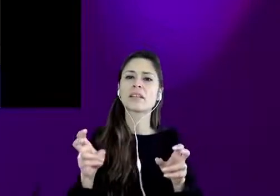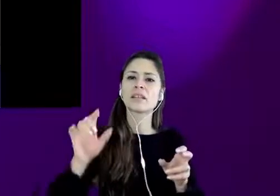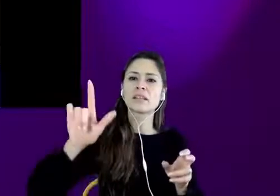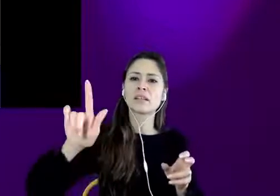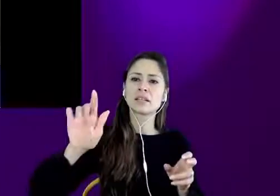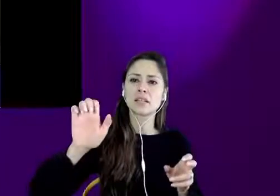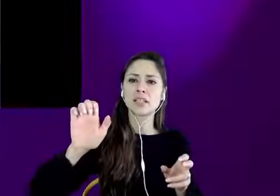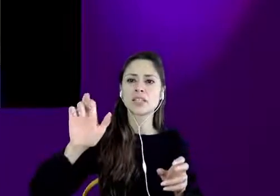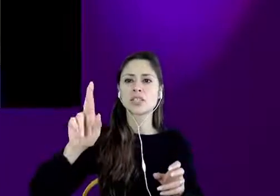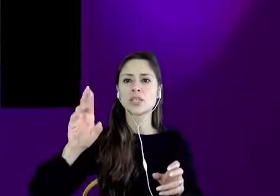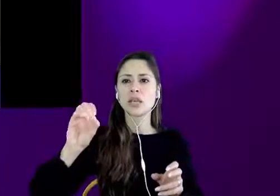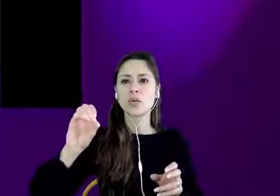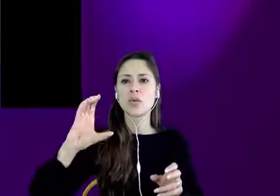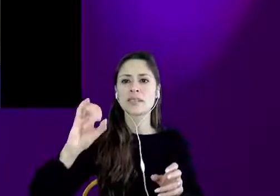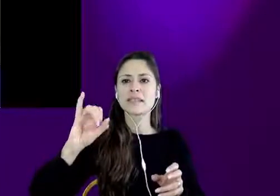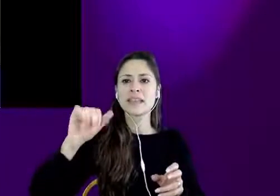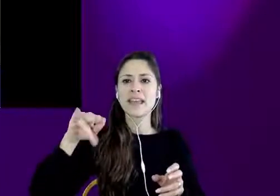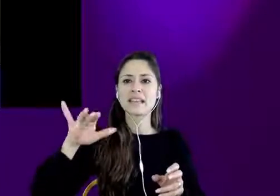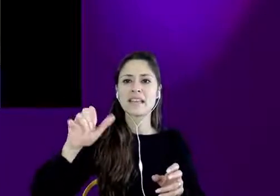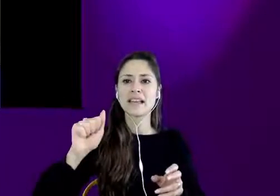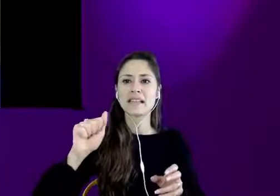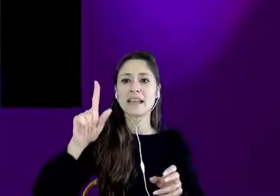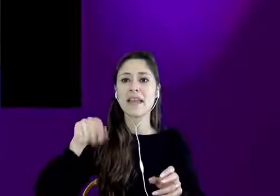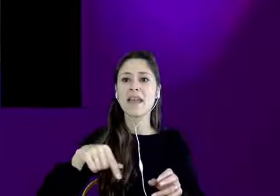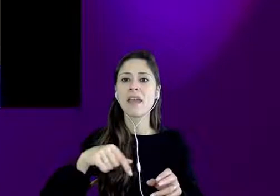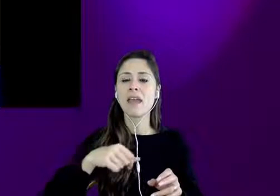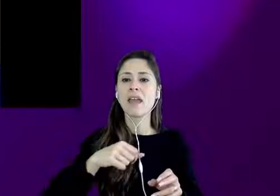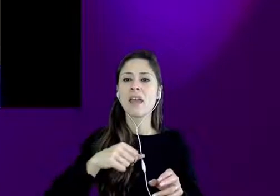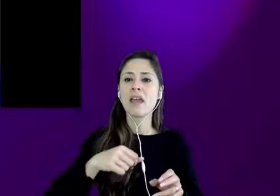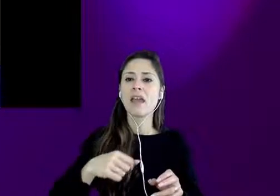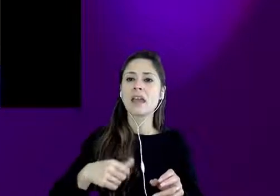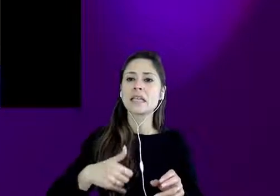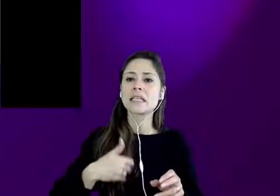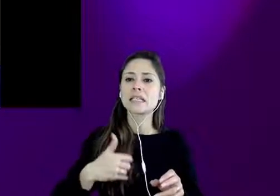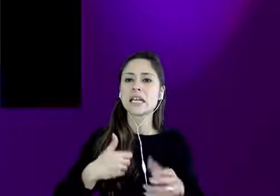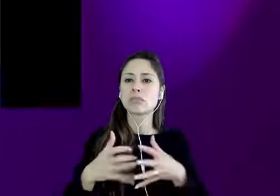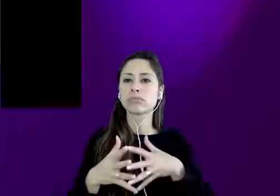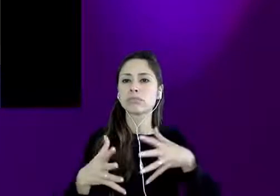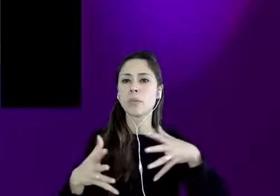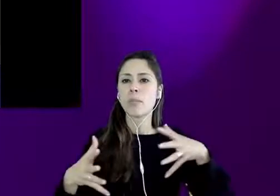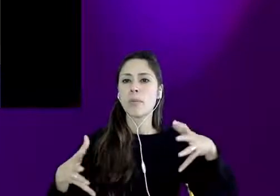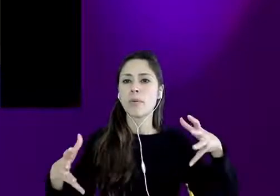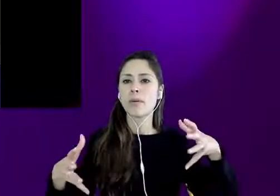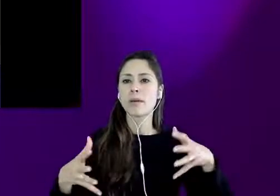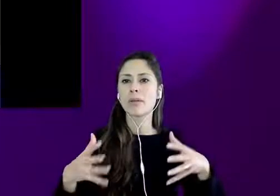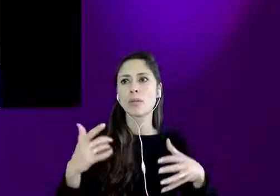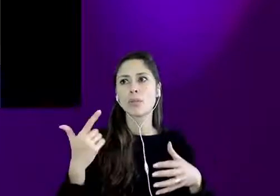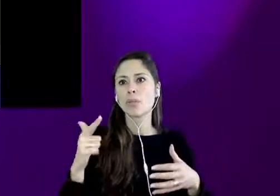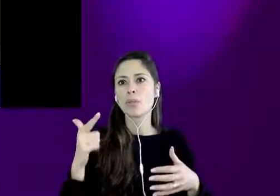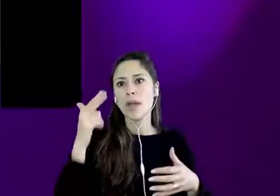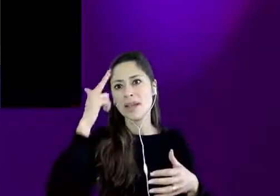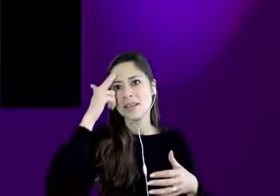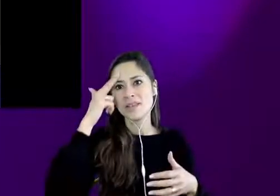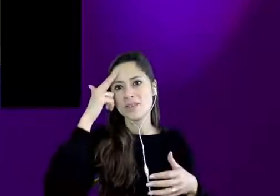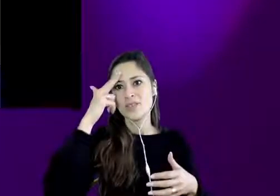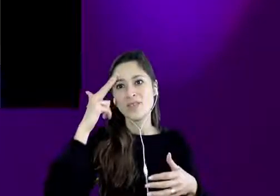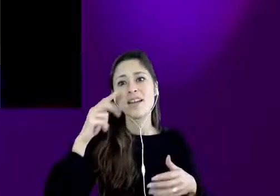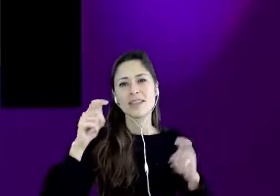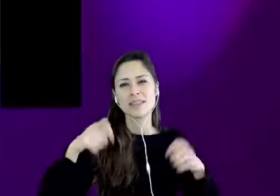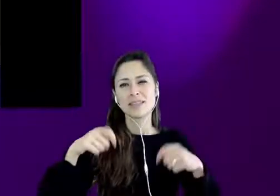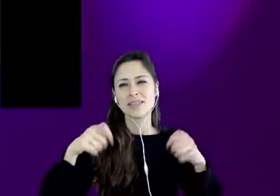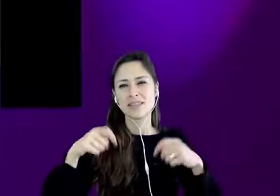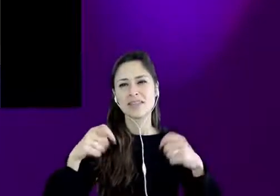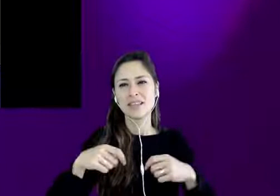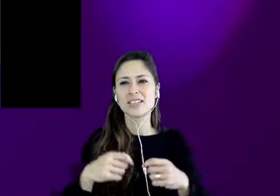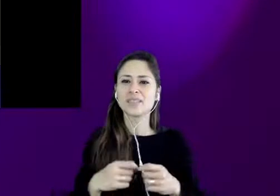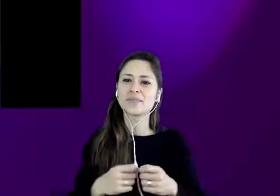healthy aging. It is not a dream, but is going to become a reality that in about 20,